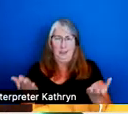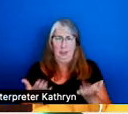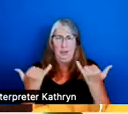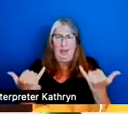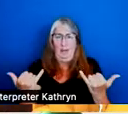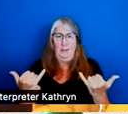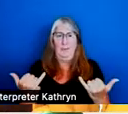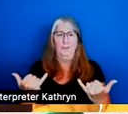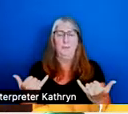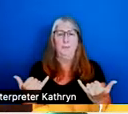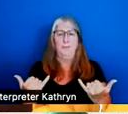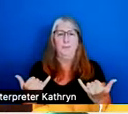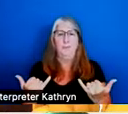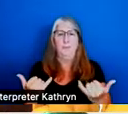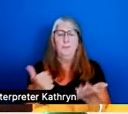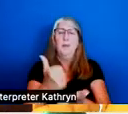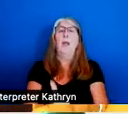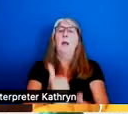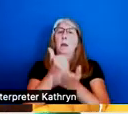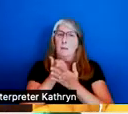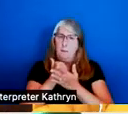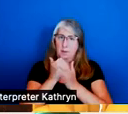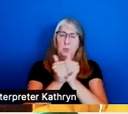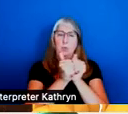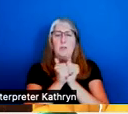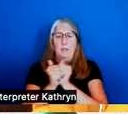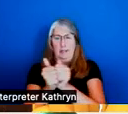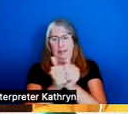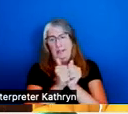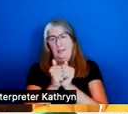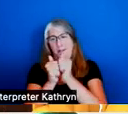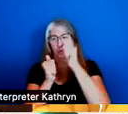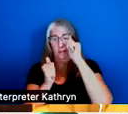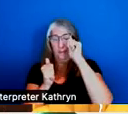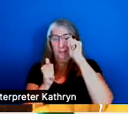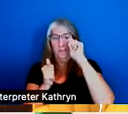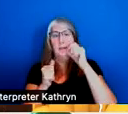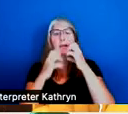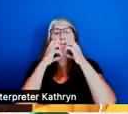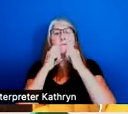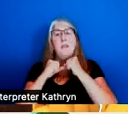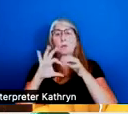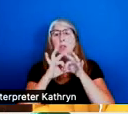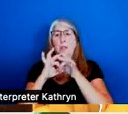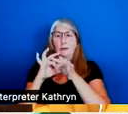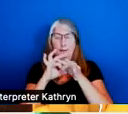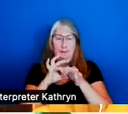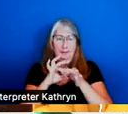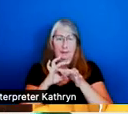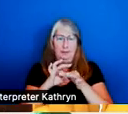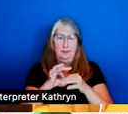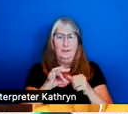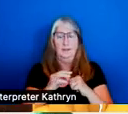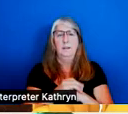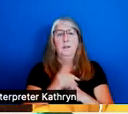now. Help us together as the sacred collective